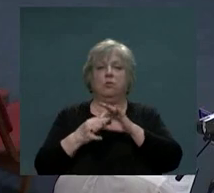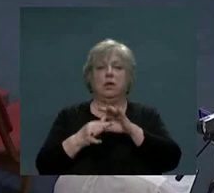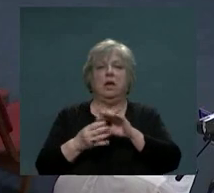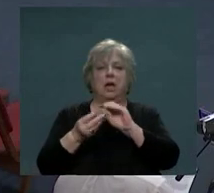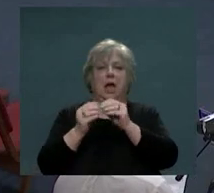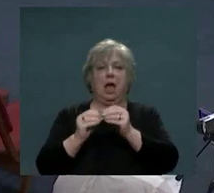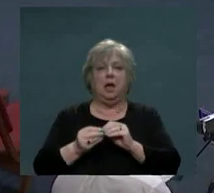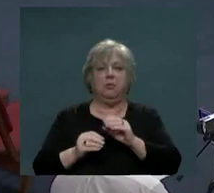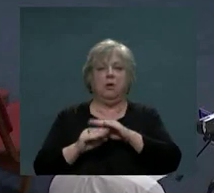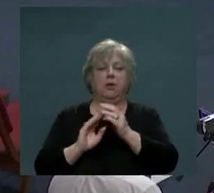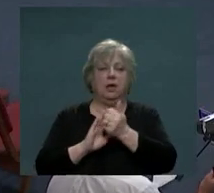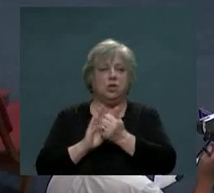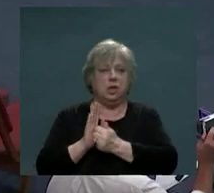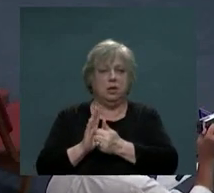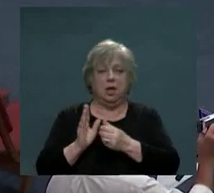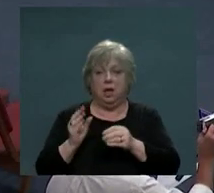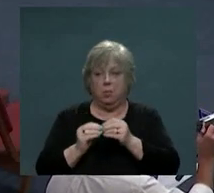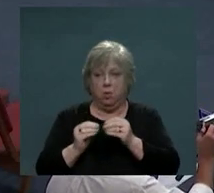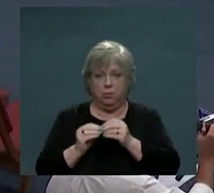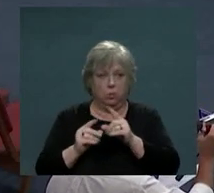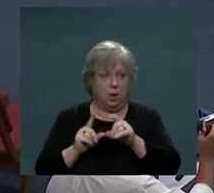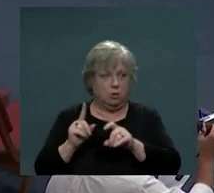items. Any other questions?